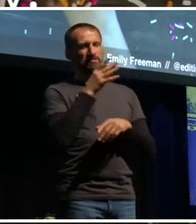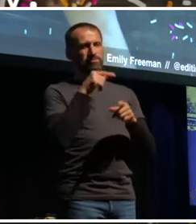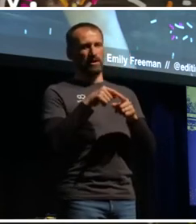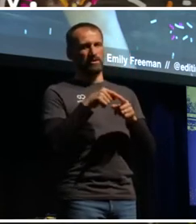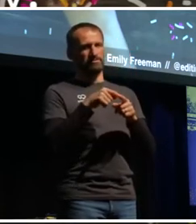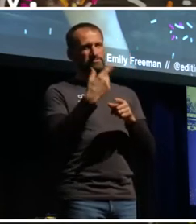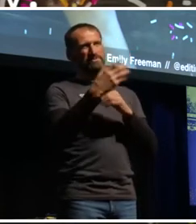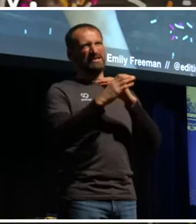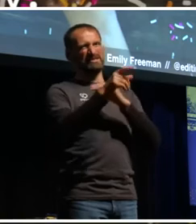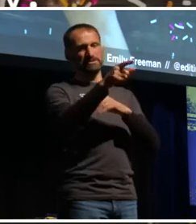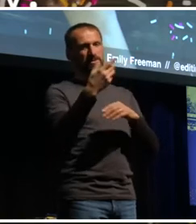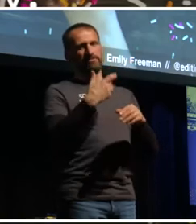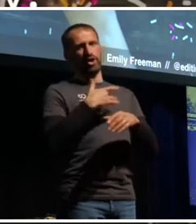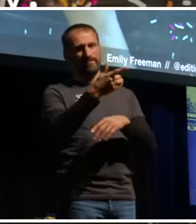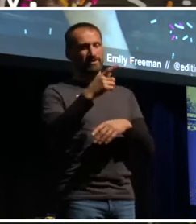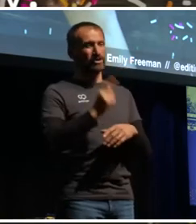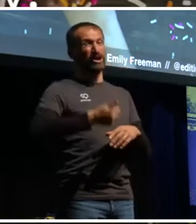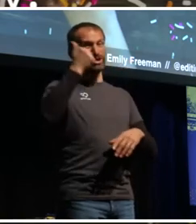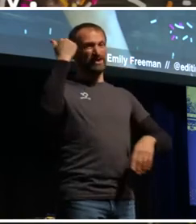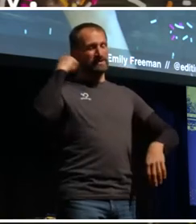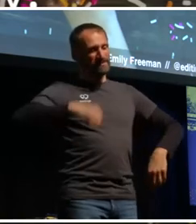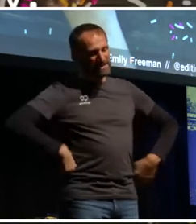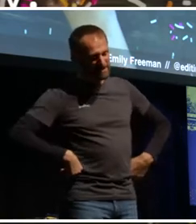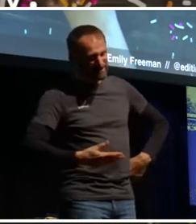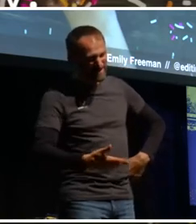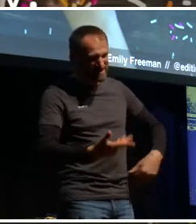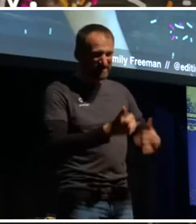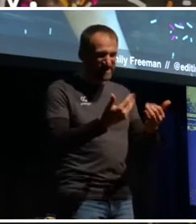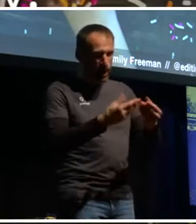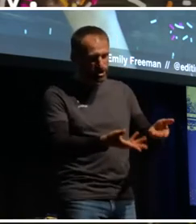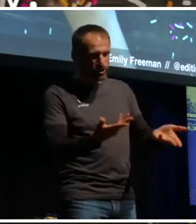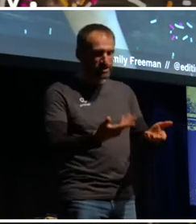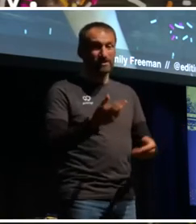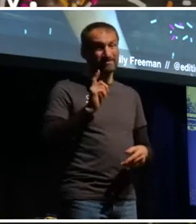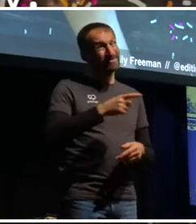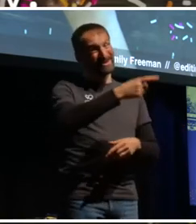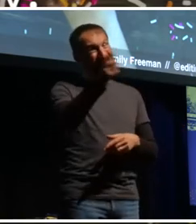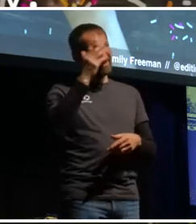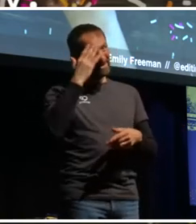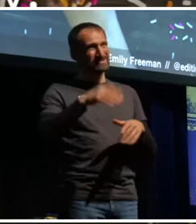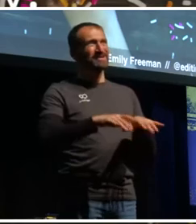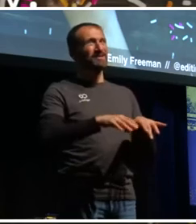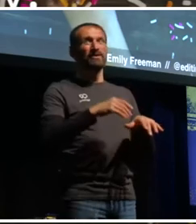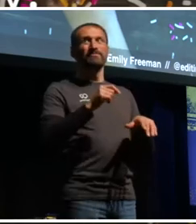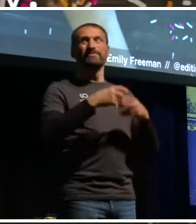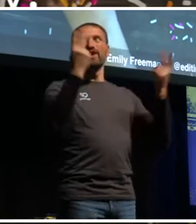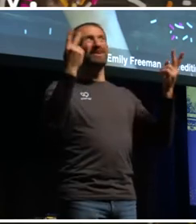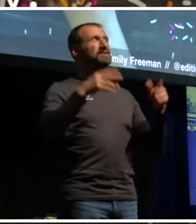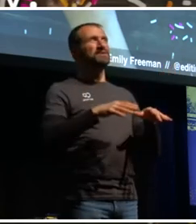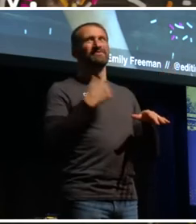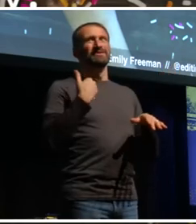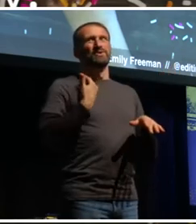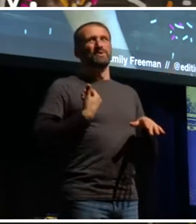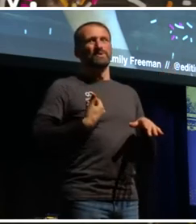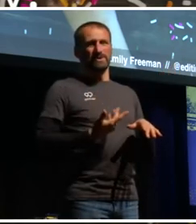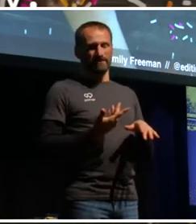standing behind you watching you try to fat finger a solution, because anyone who's ever typed in public knows how hard that is. By the time the evening